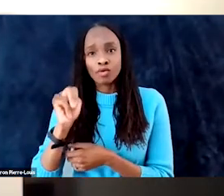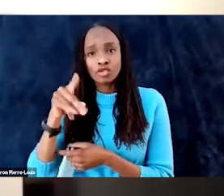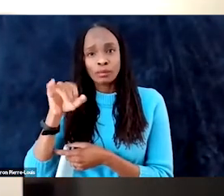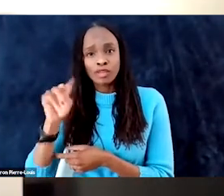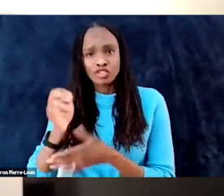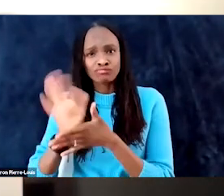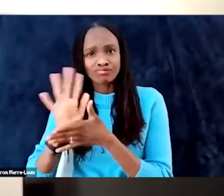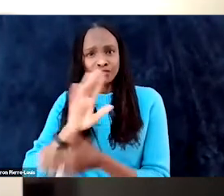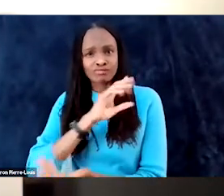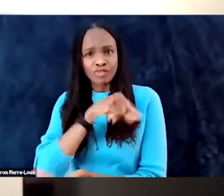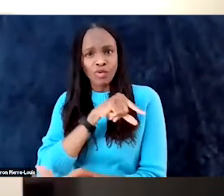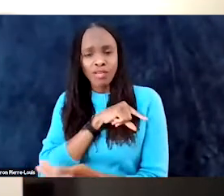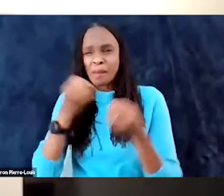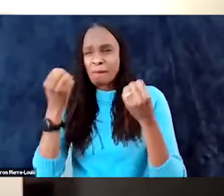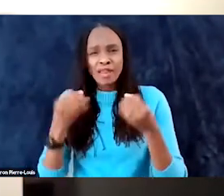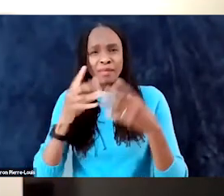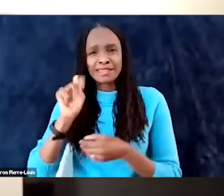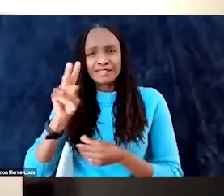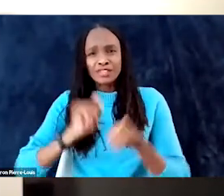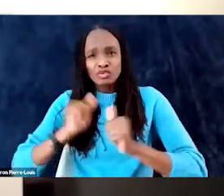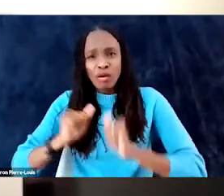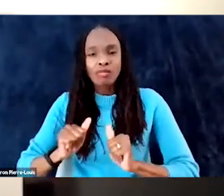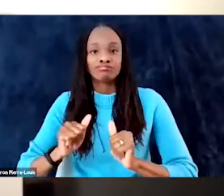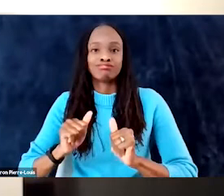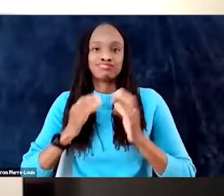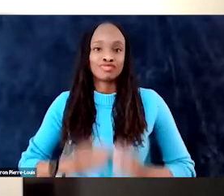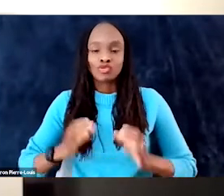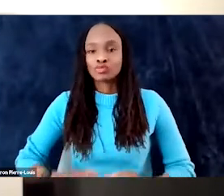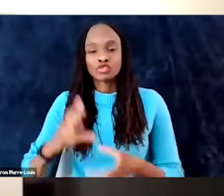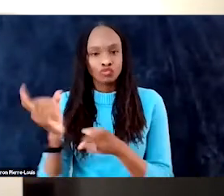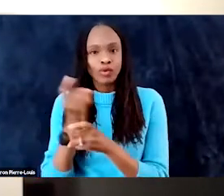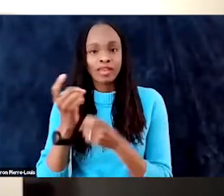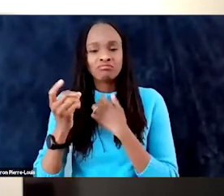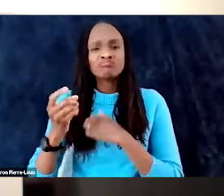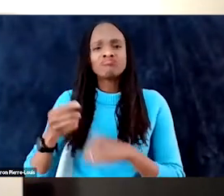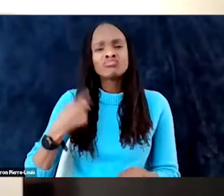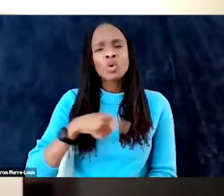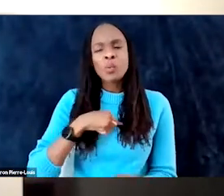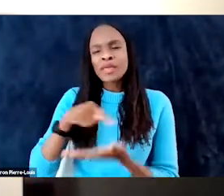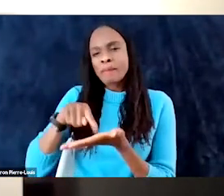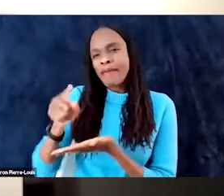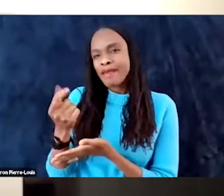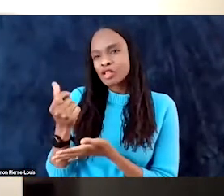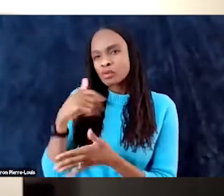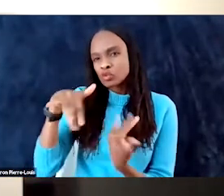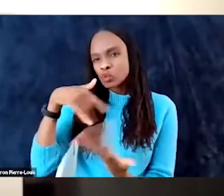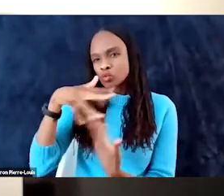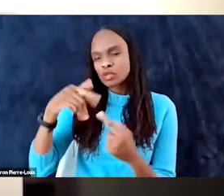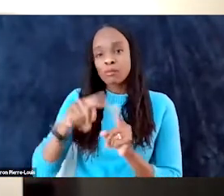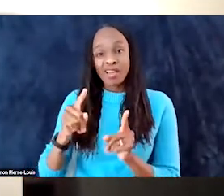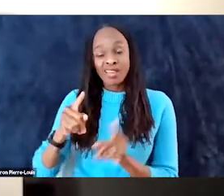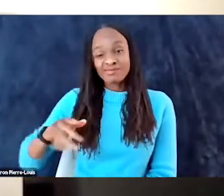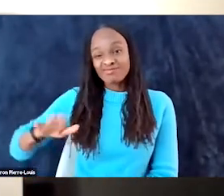series, the consumer is the winner on an economic level. We pay a little bit on a social level, and we've yet